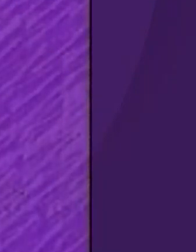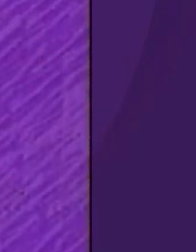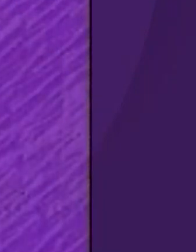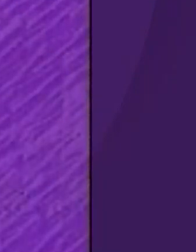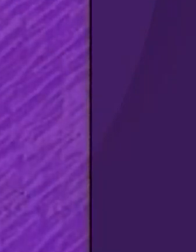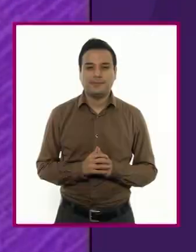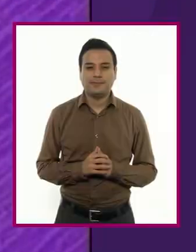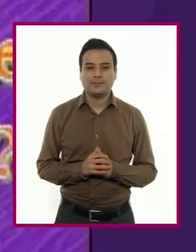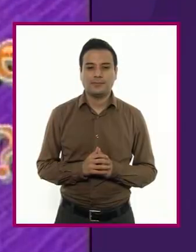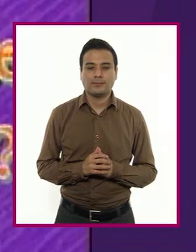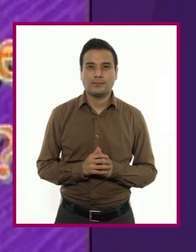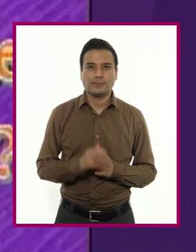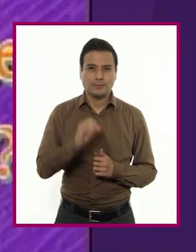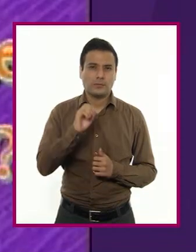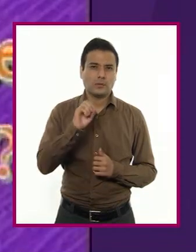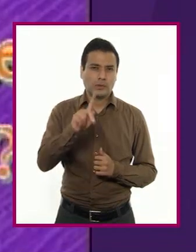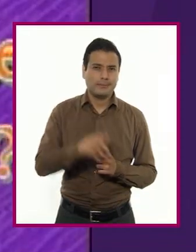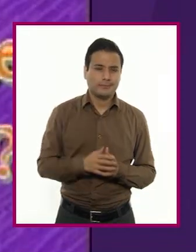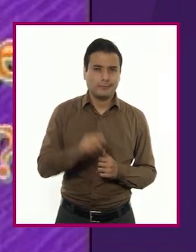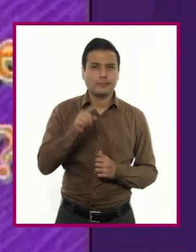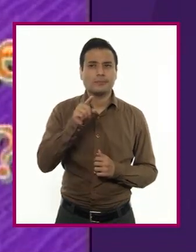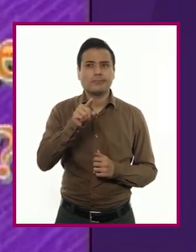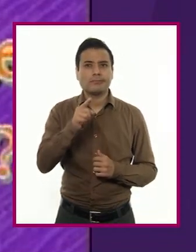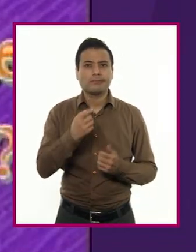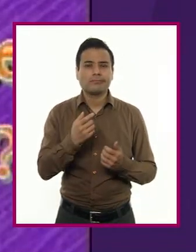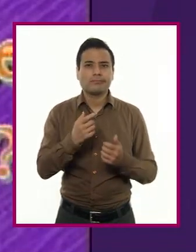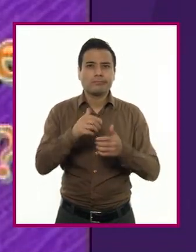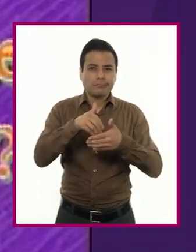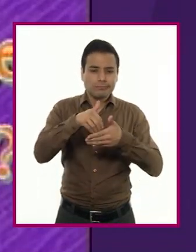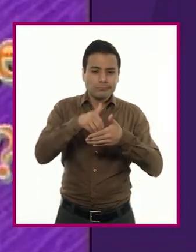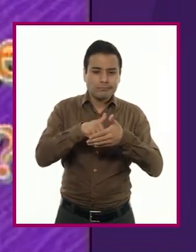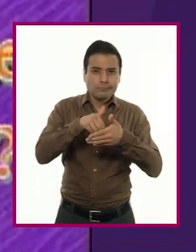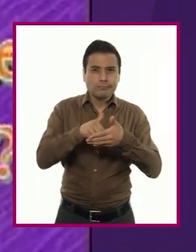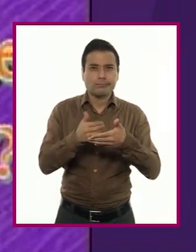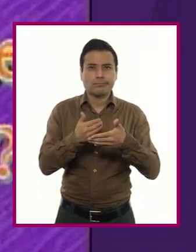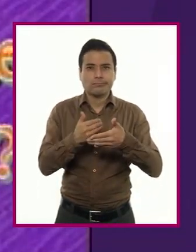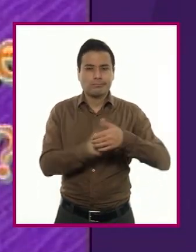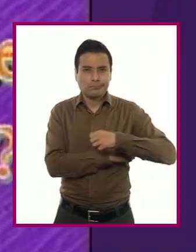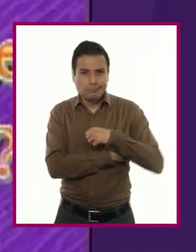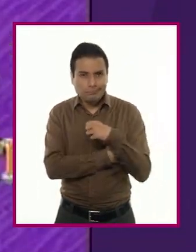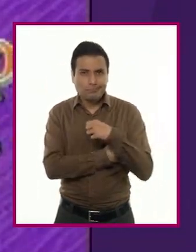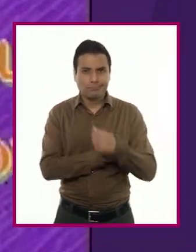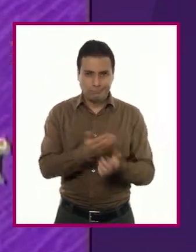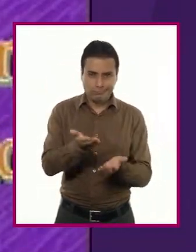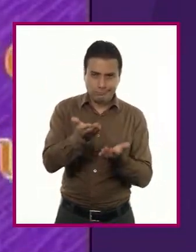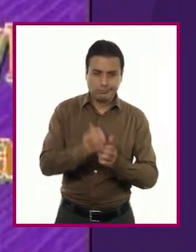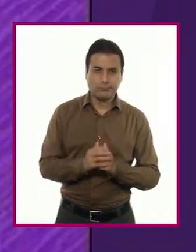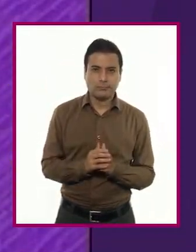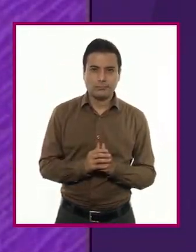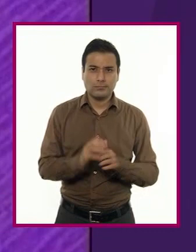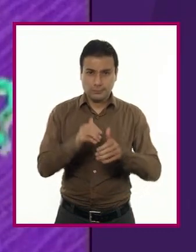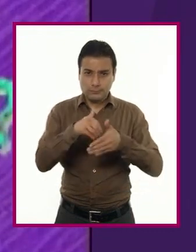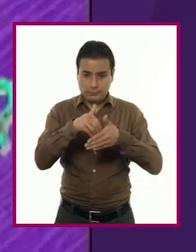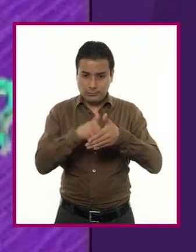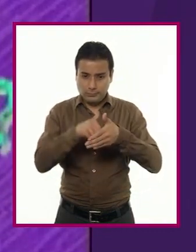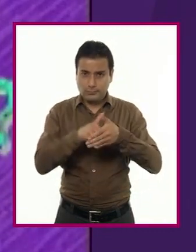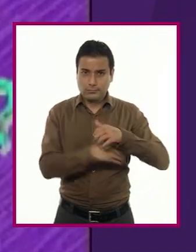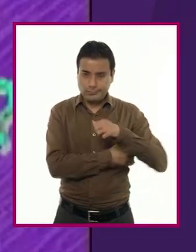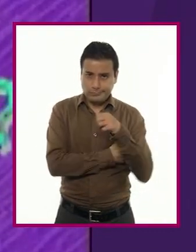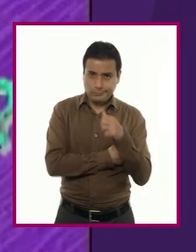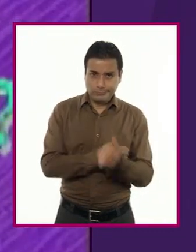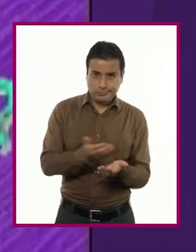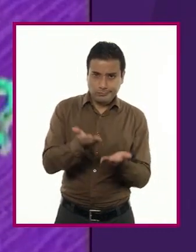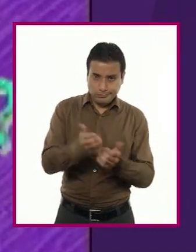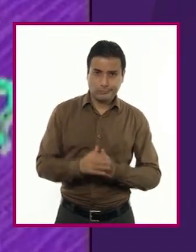Okay, why don't you put the bag under your arm? Why don't you put the bag under your arm? Why don't you put the bag under your